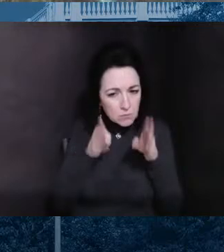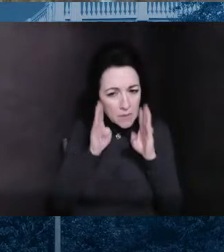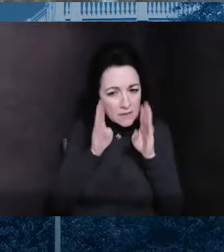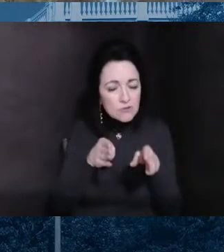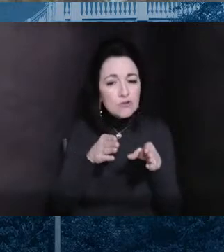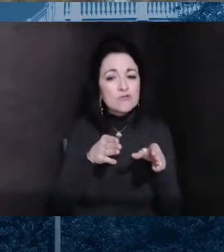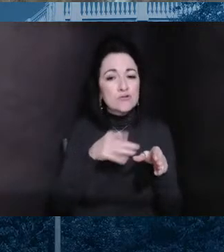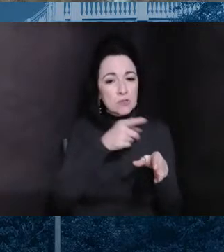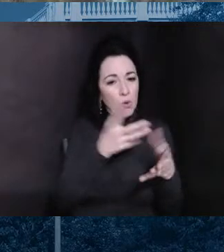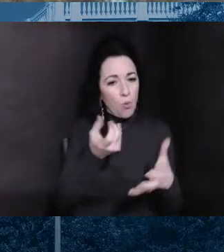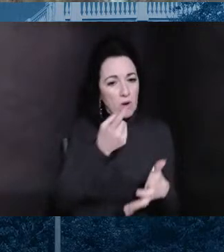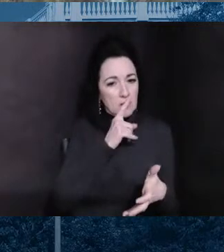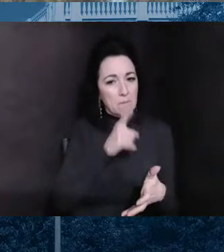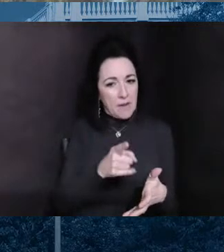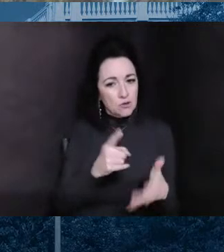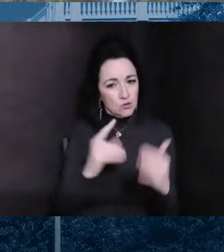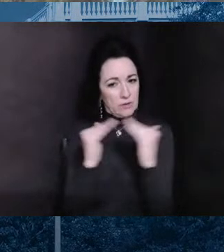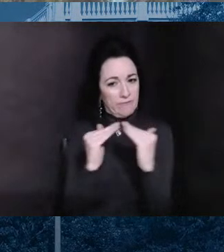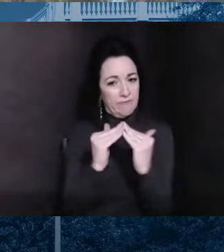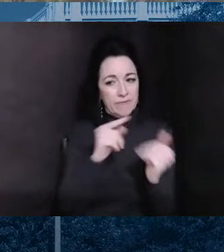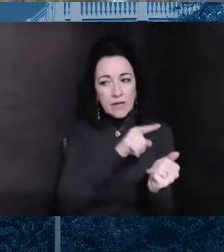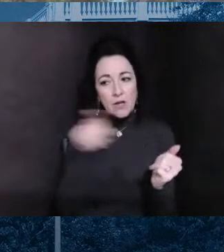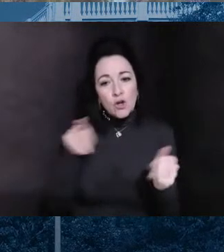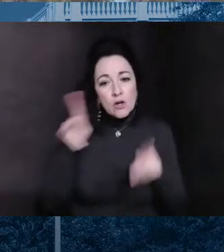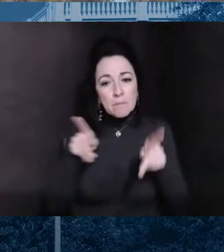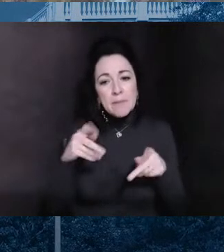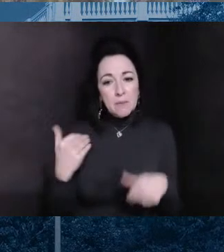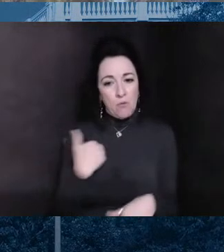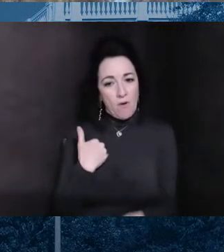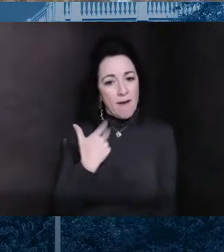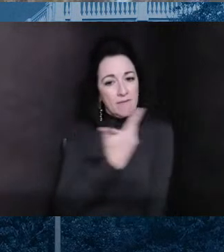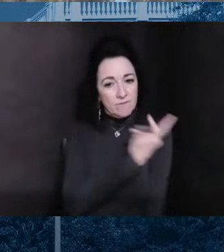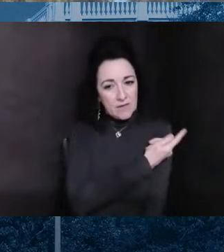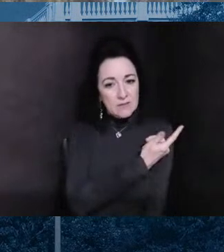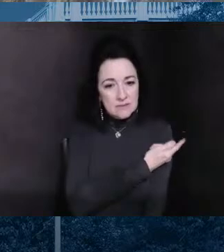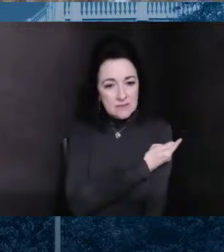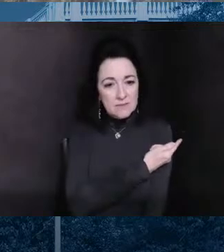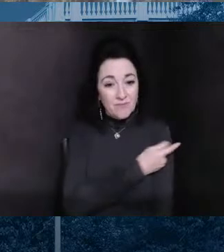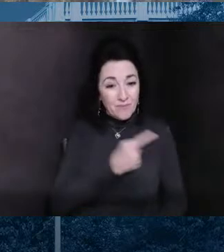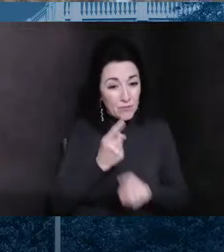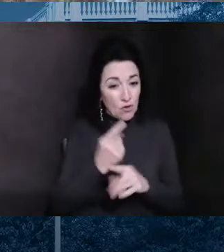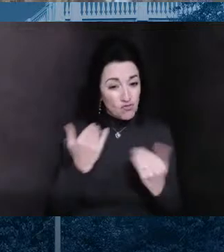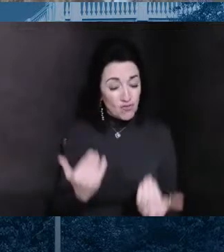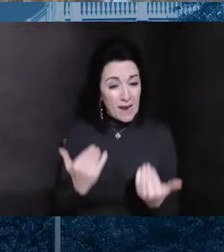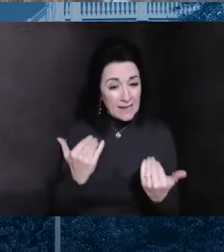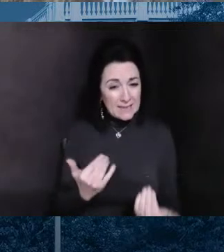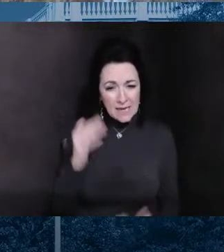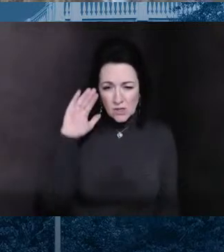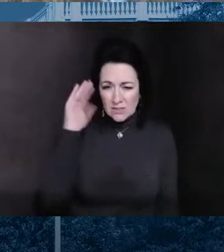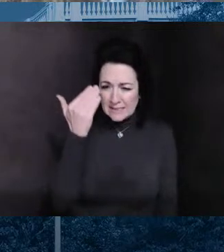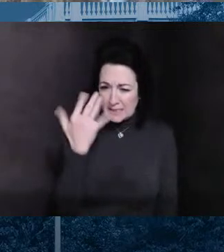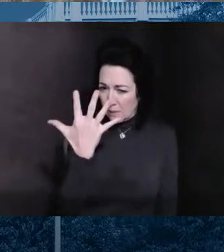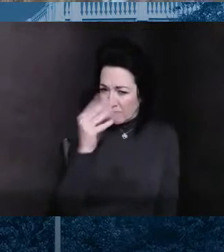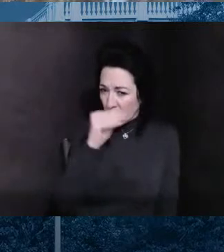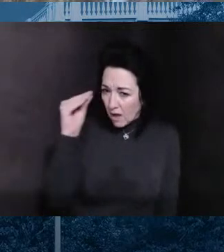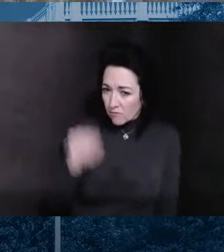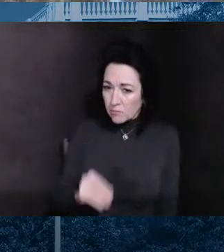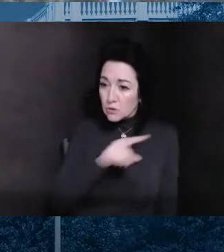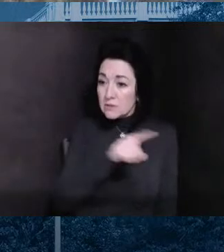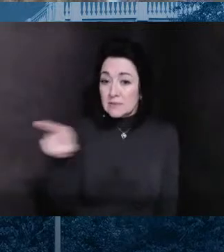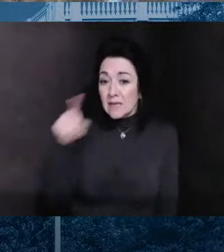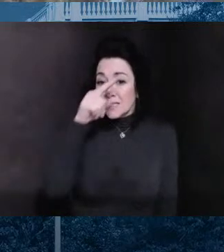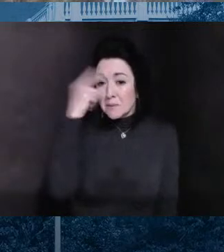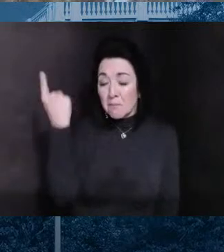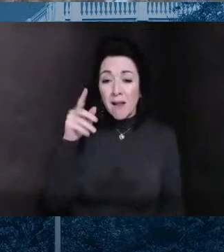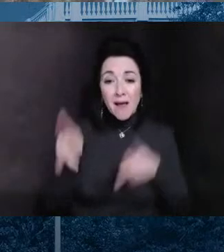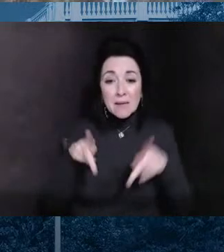now from our data is that only about 5% of Black Delawareans have been vaccinated, and only